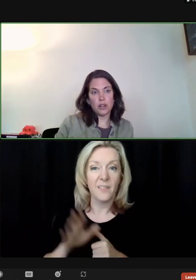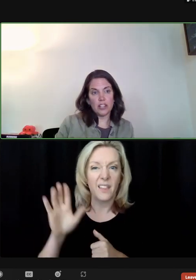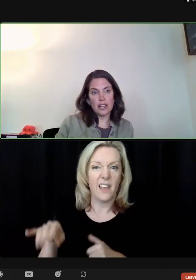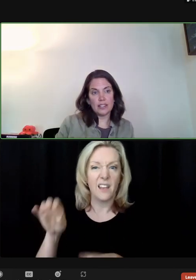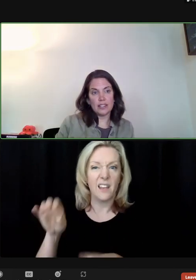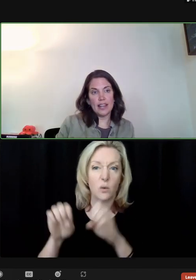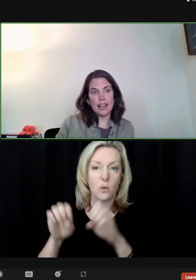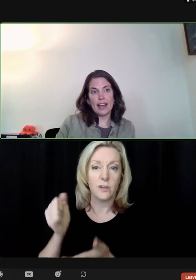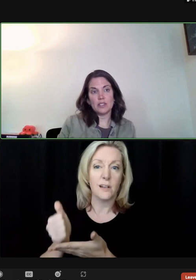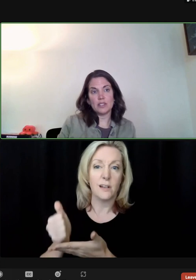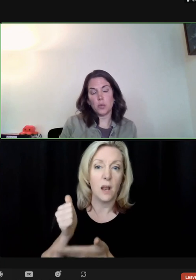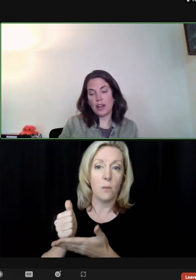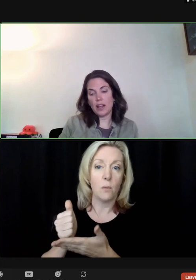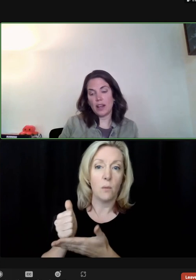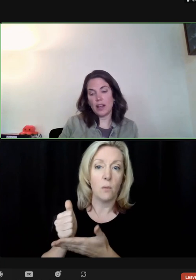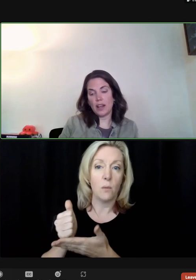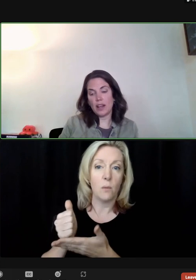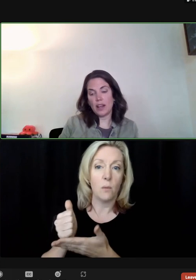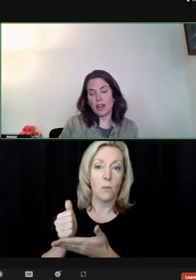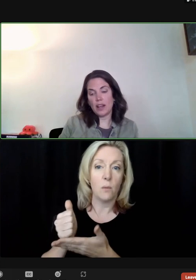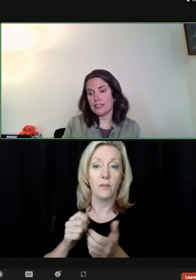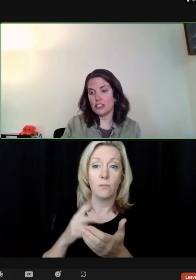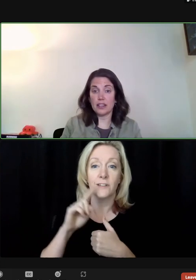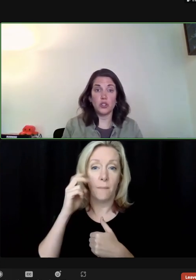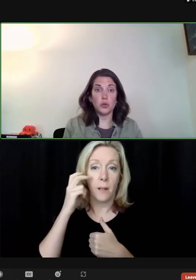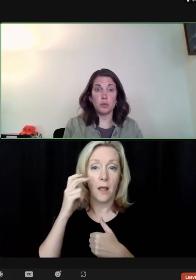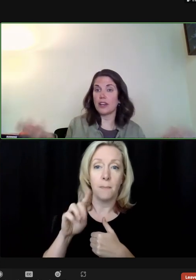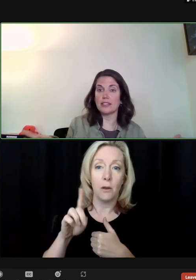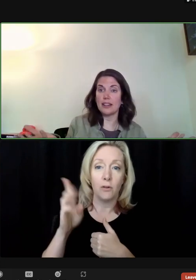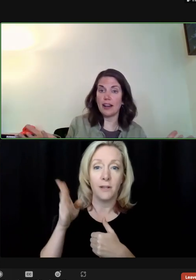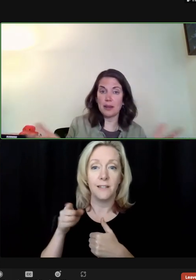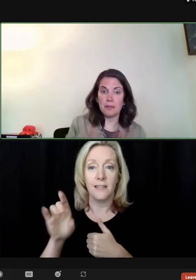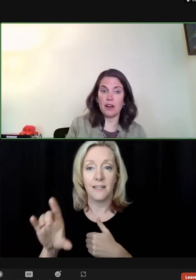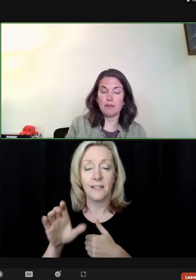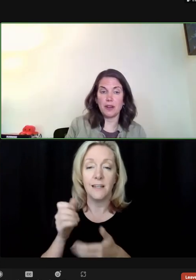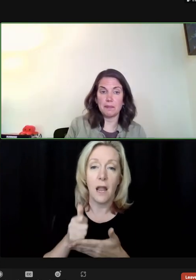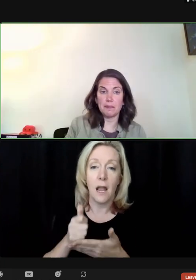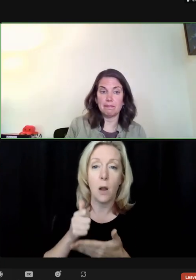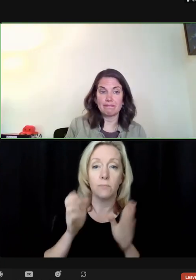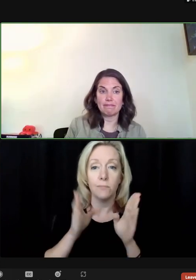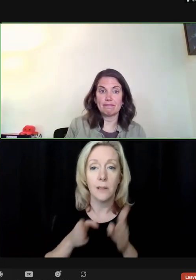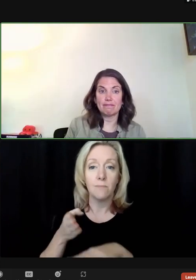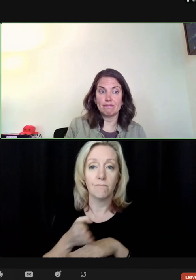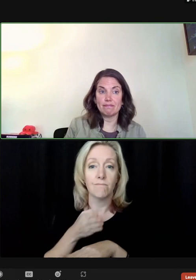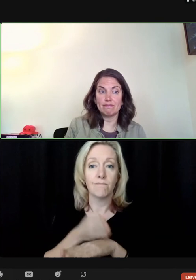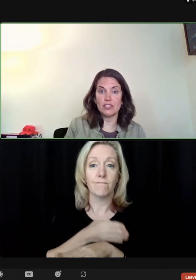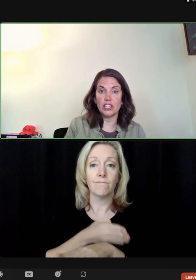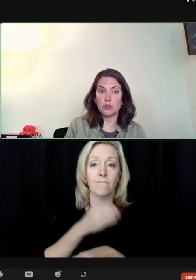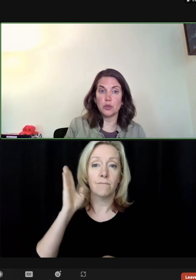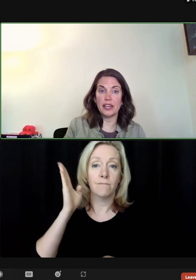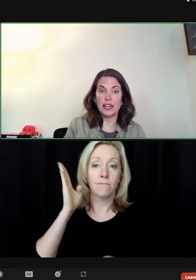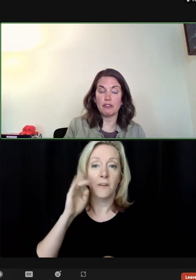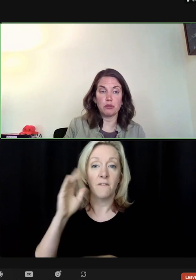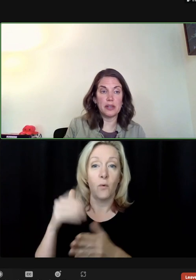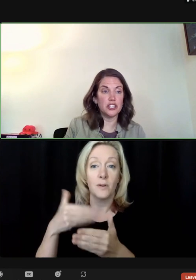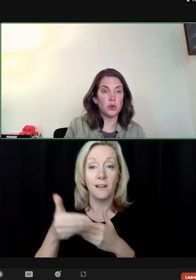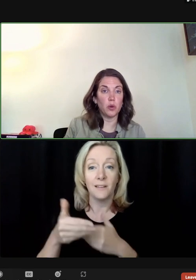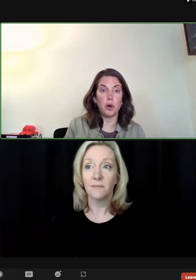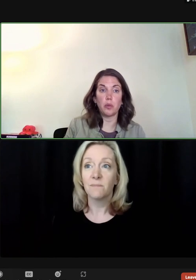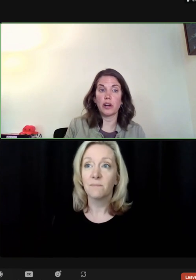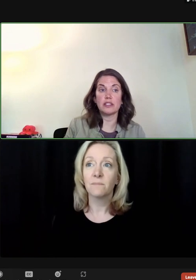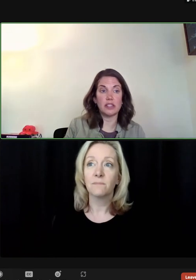us for our project, as well as just helping us to prepare for next time of, you know,